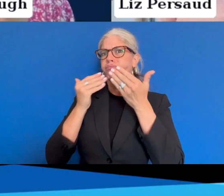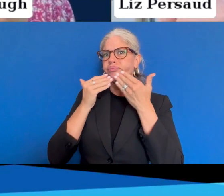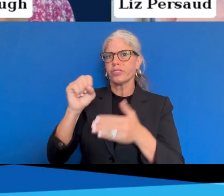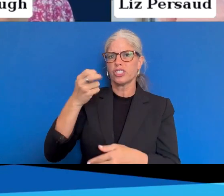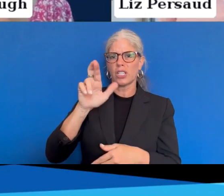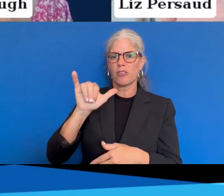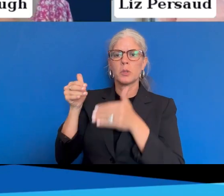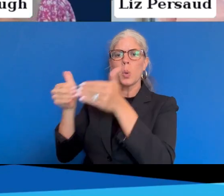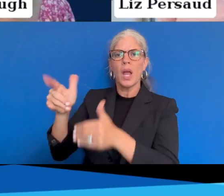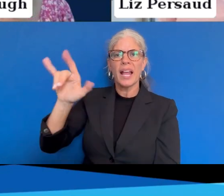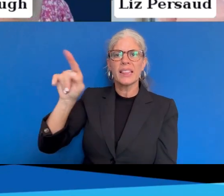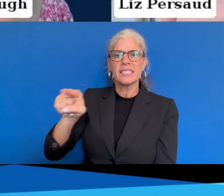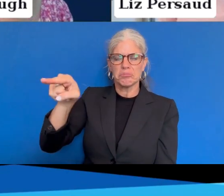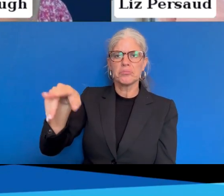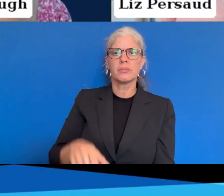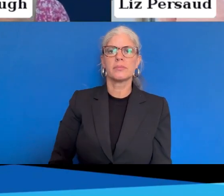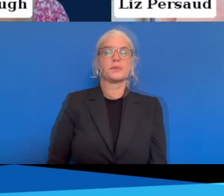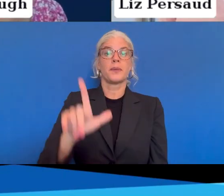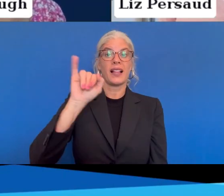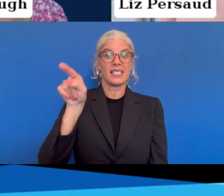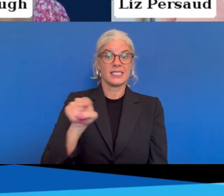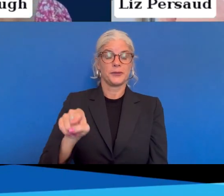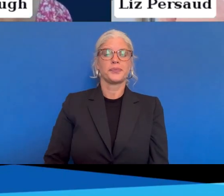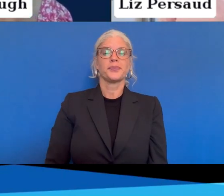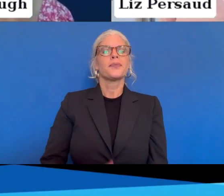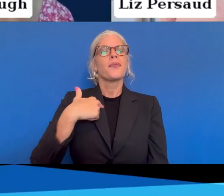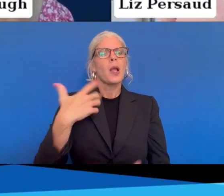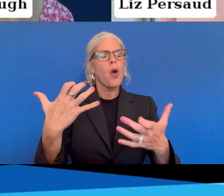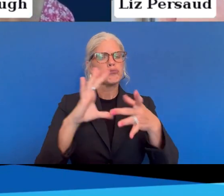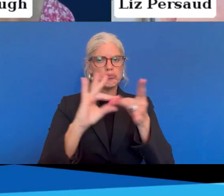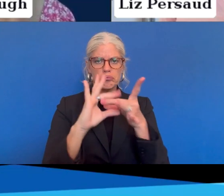Thank you so much, Sherry. Go ahead, Liz. Yeah. I just wanted to say,